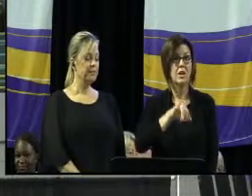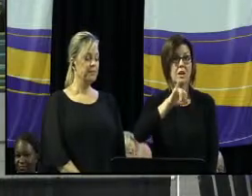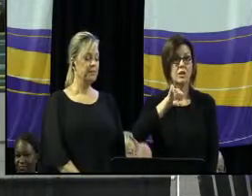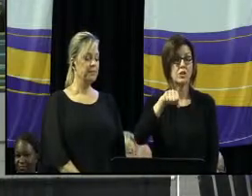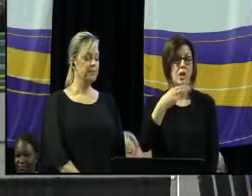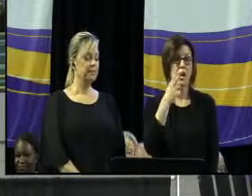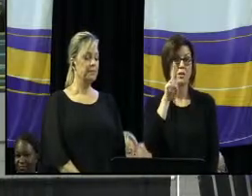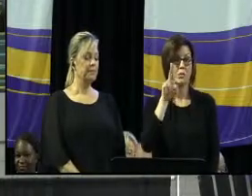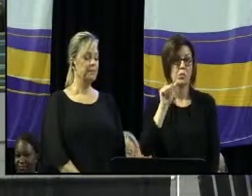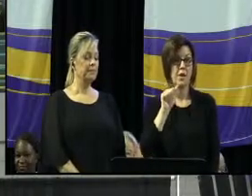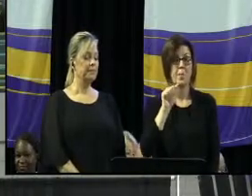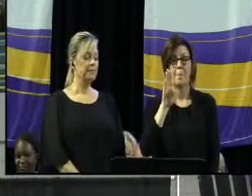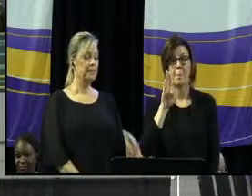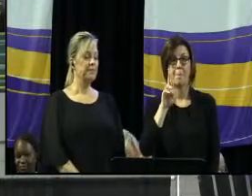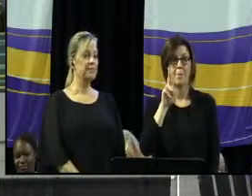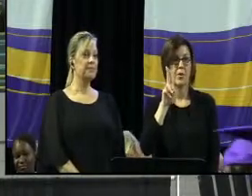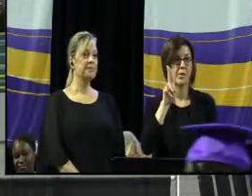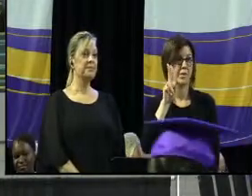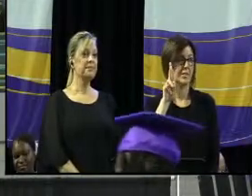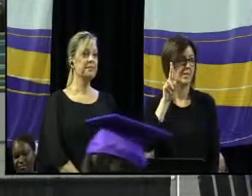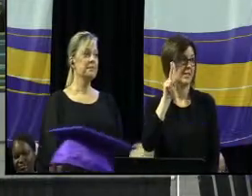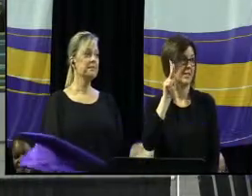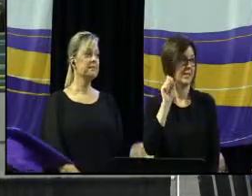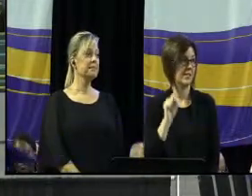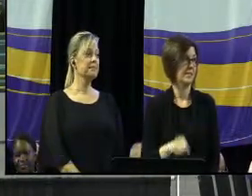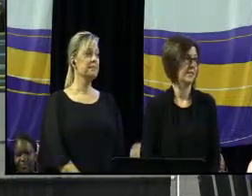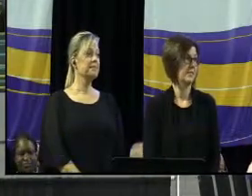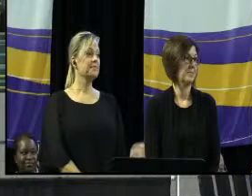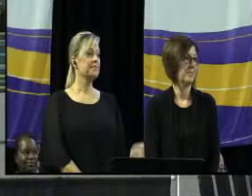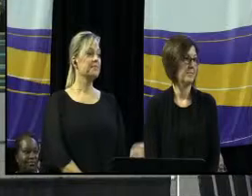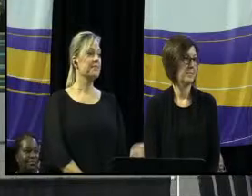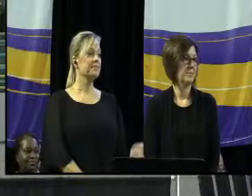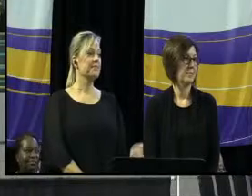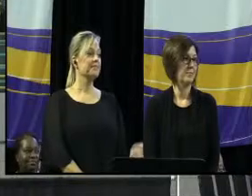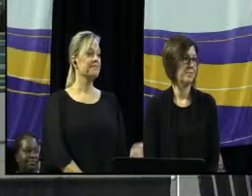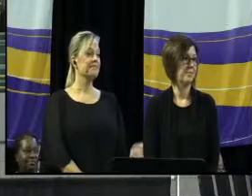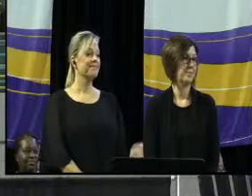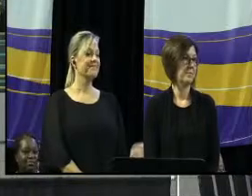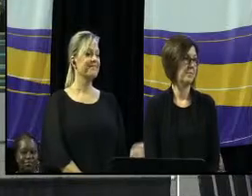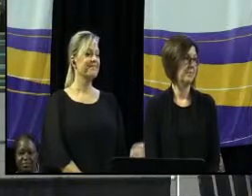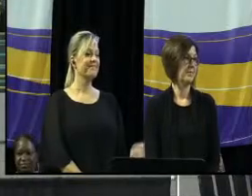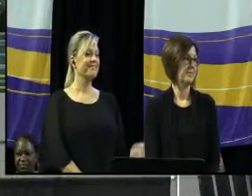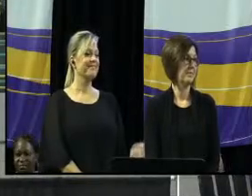Joshua Xavion Makaya Burks.